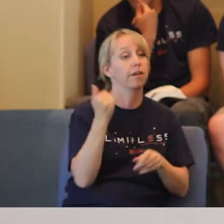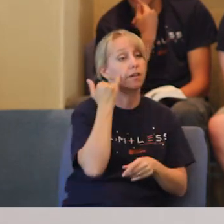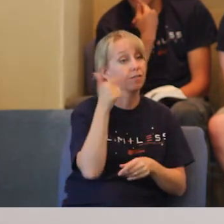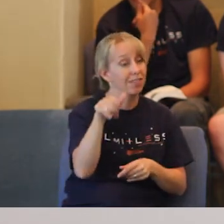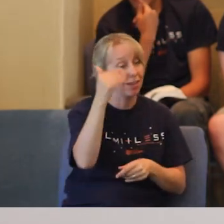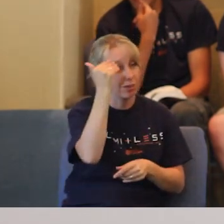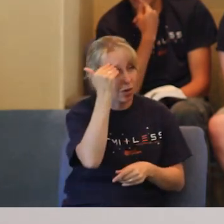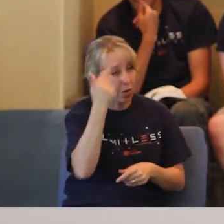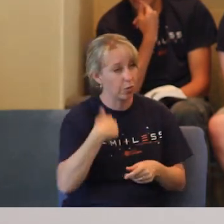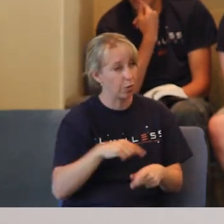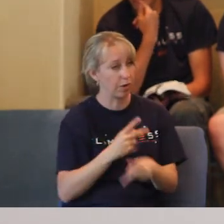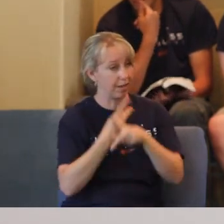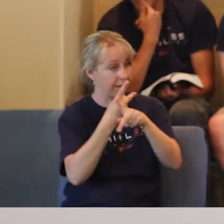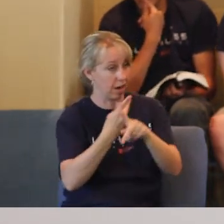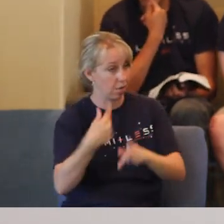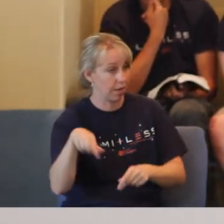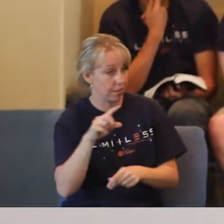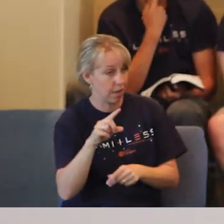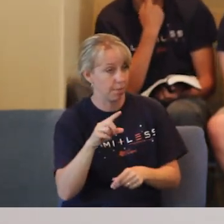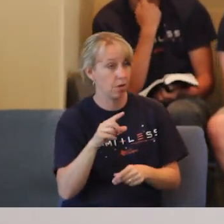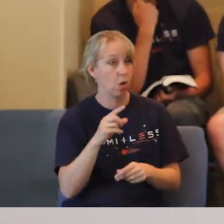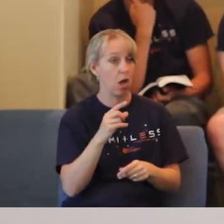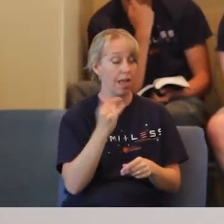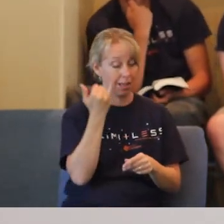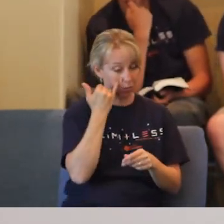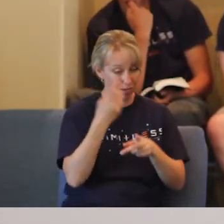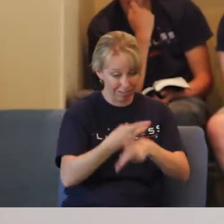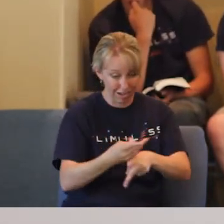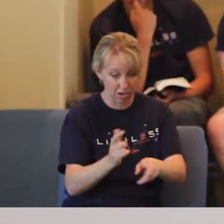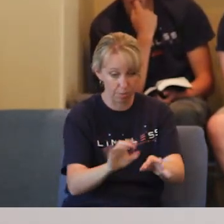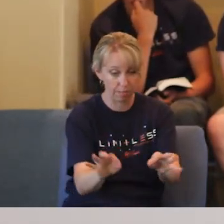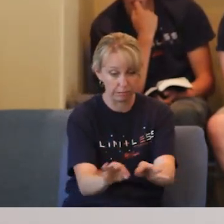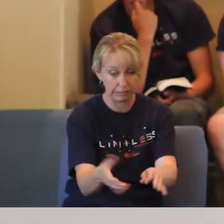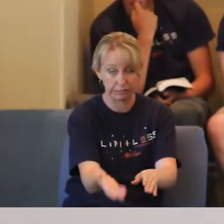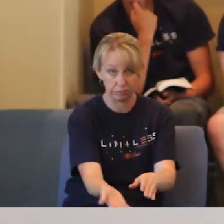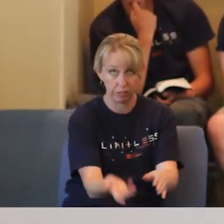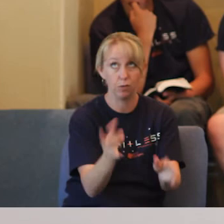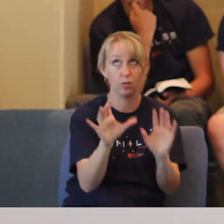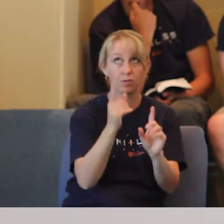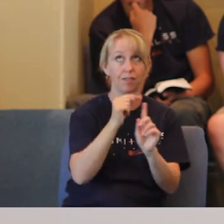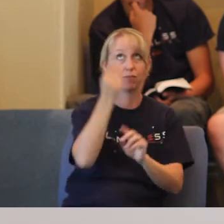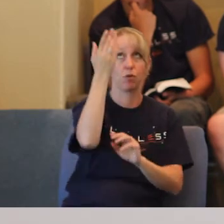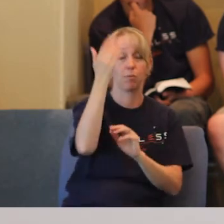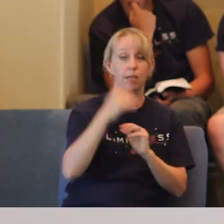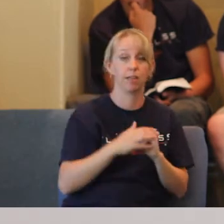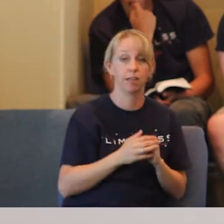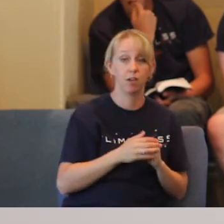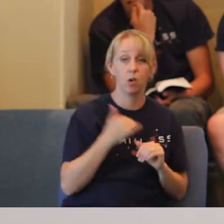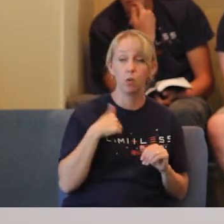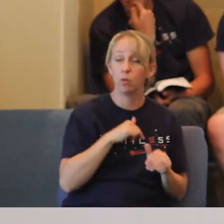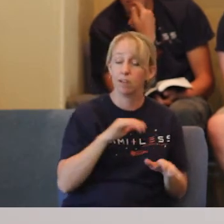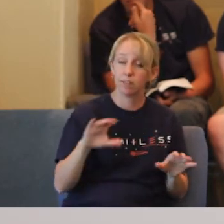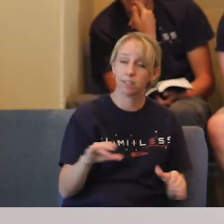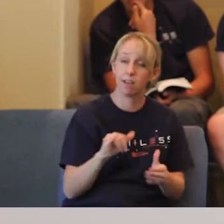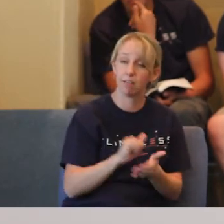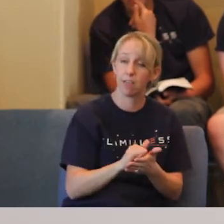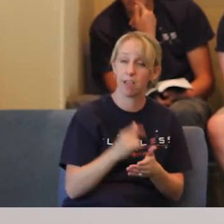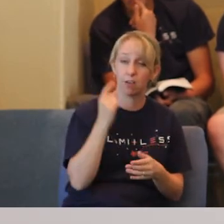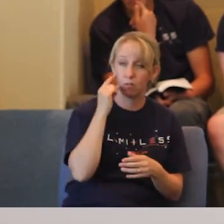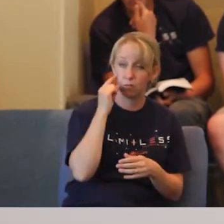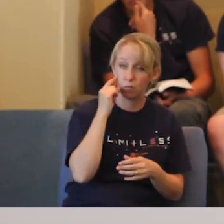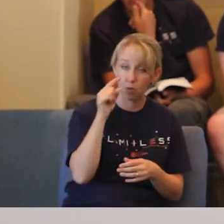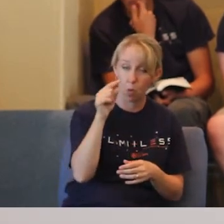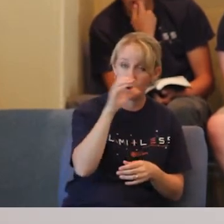the least of these, you've done it unto me." So we've done this for the sake of Christ, to reach and to touch people's lives